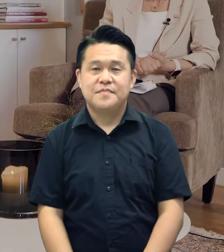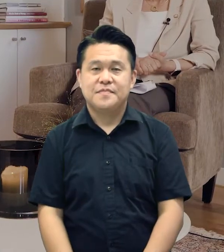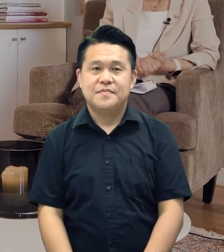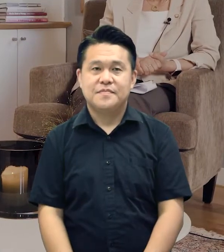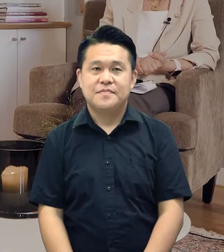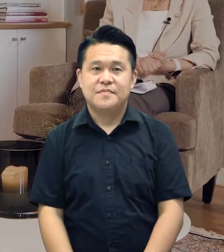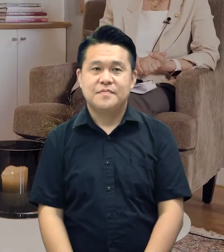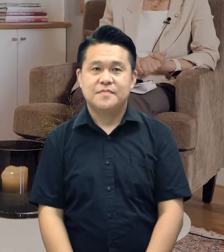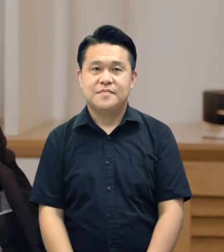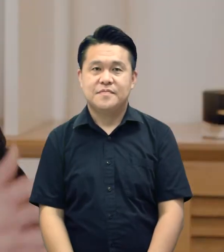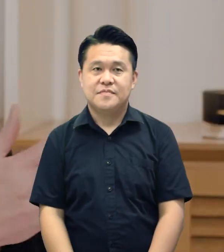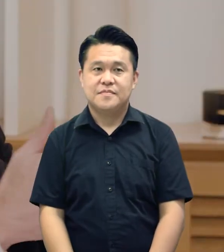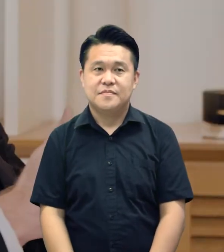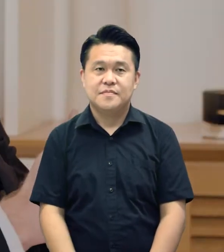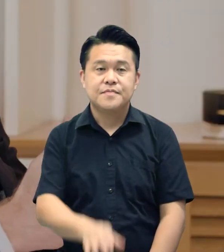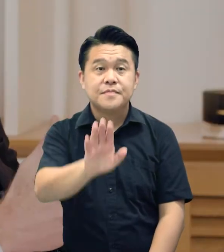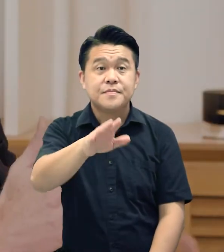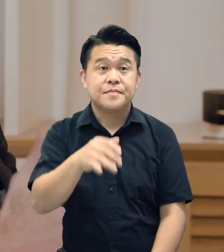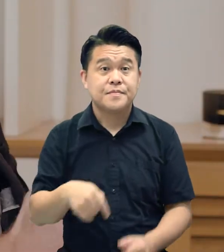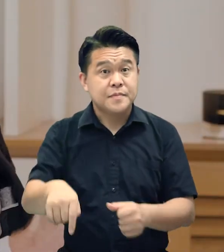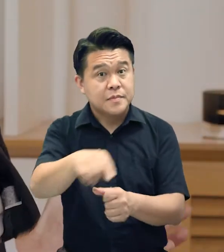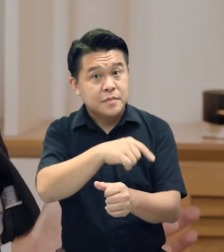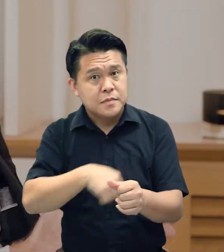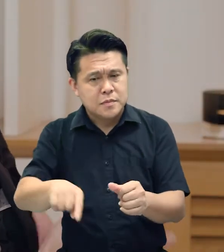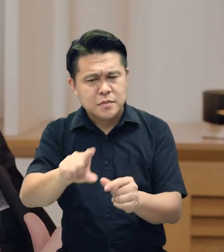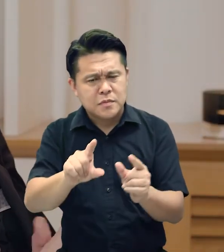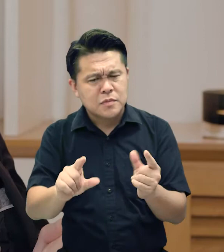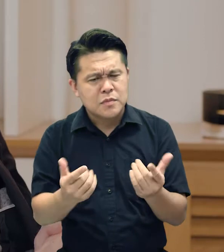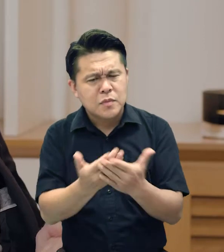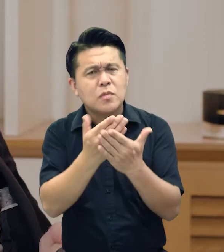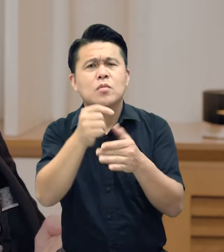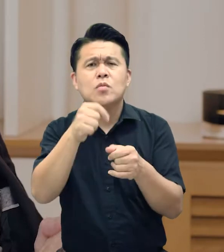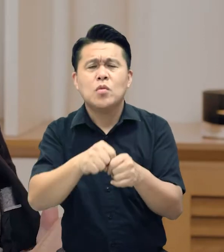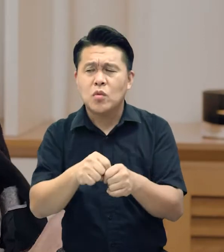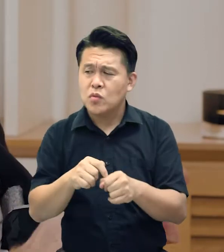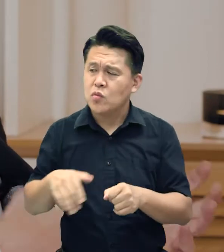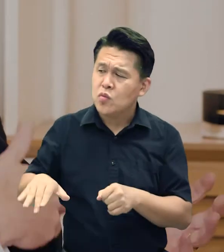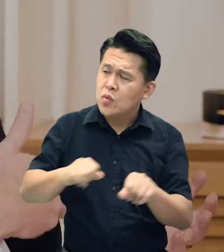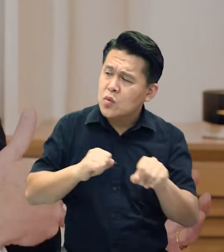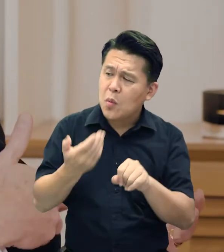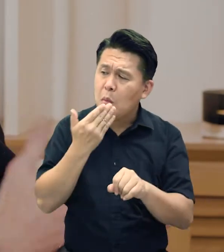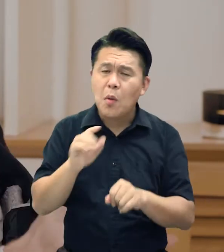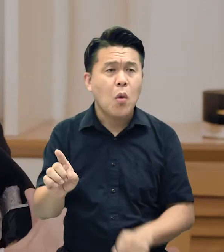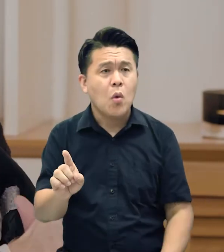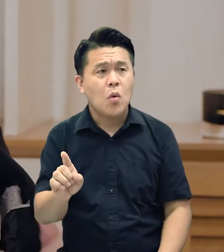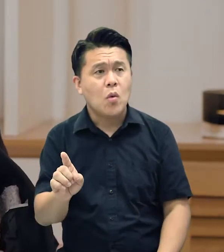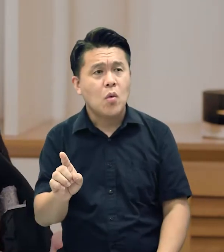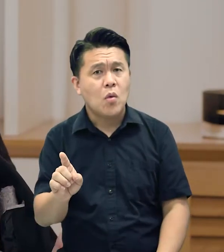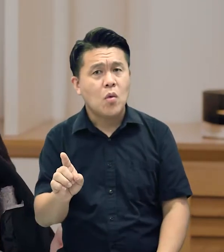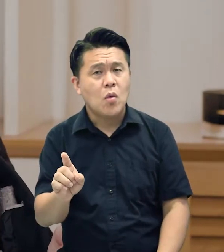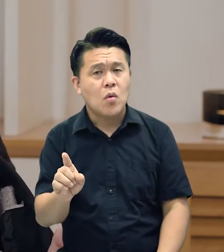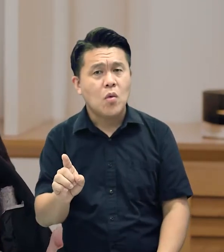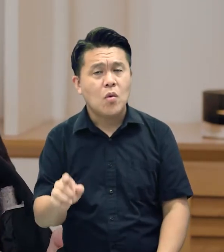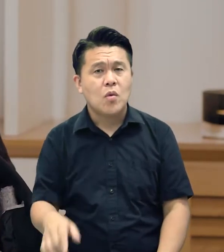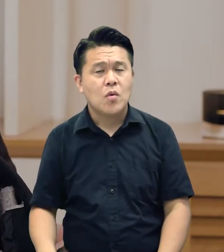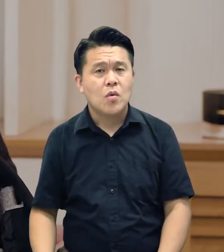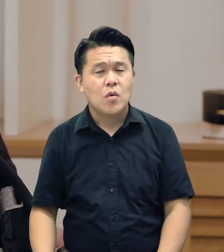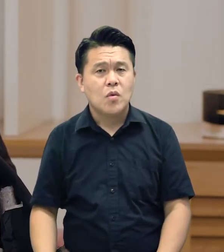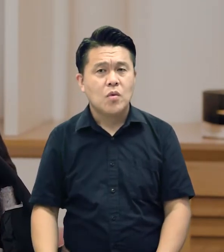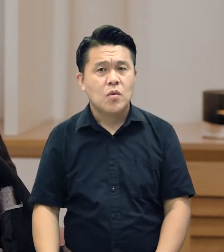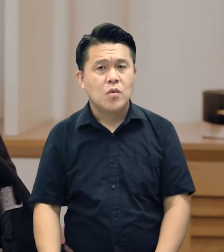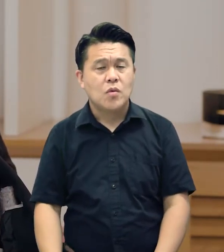It's are there any measures? What do you think can be done in order to maybe improve the situation